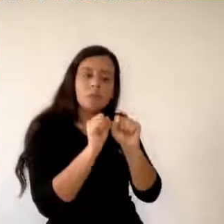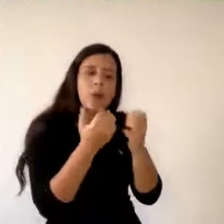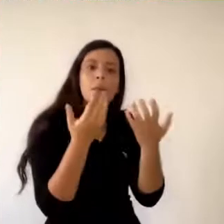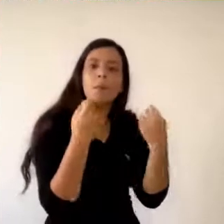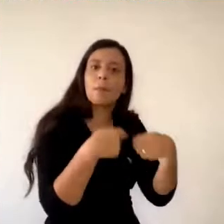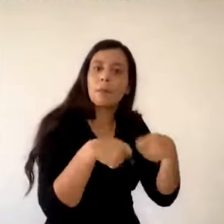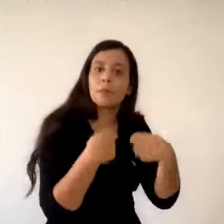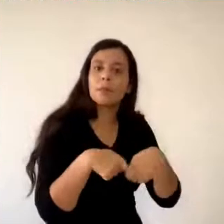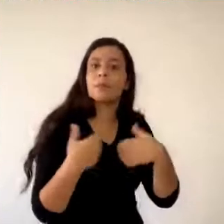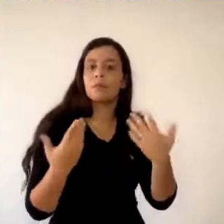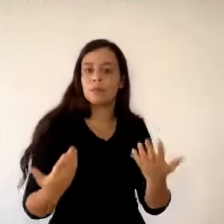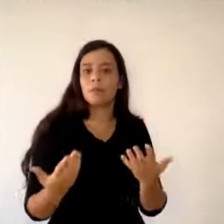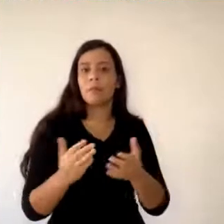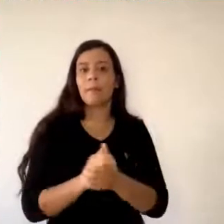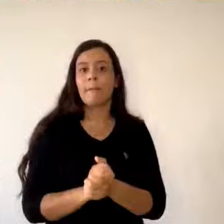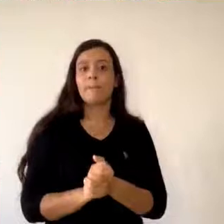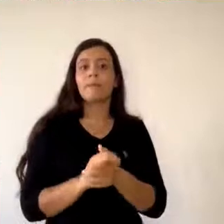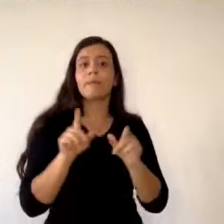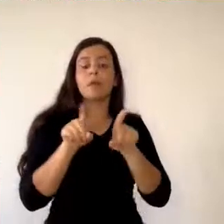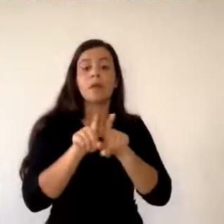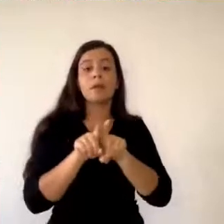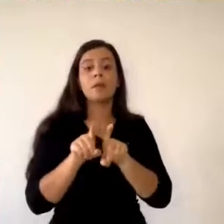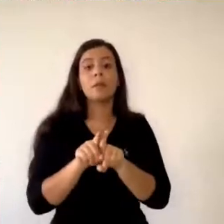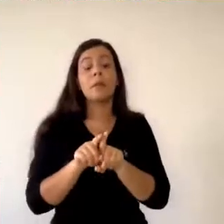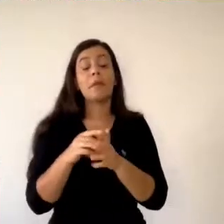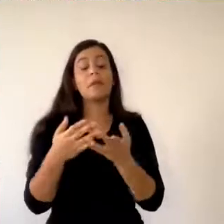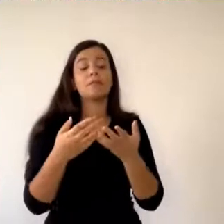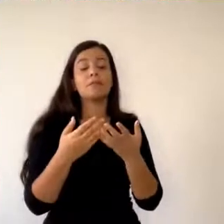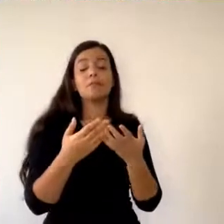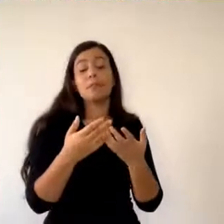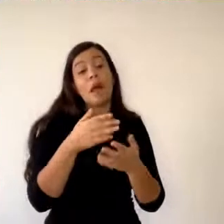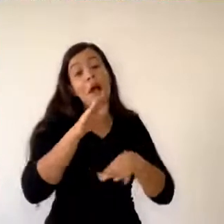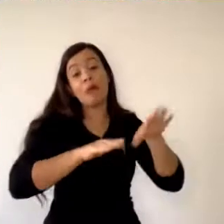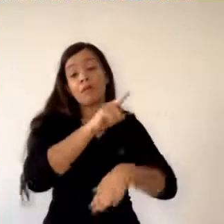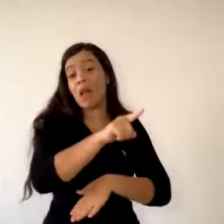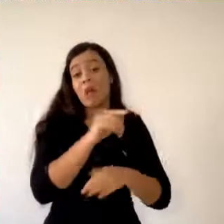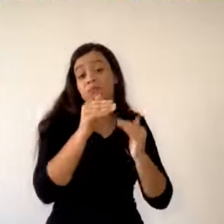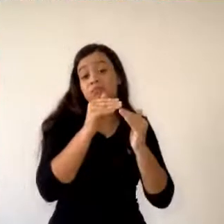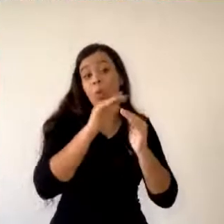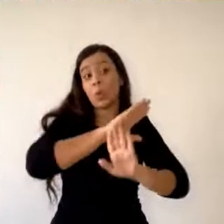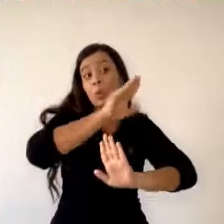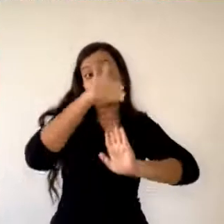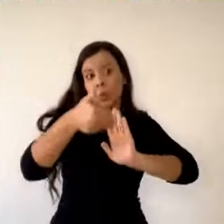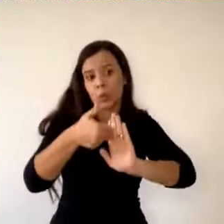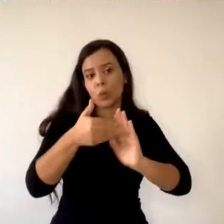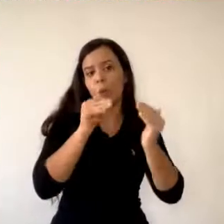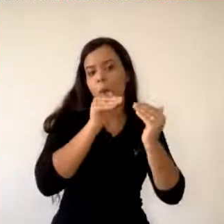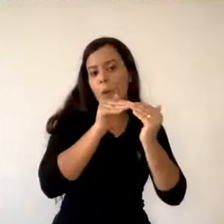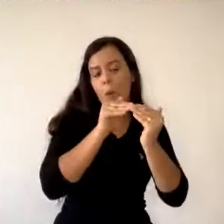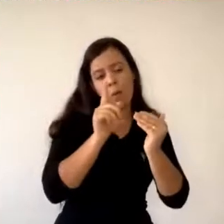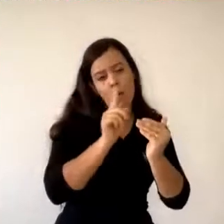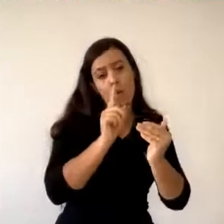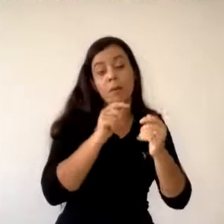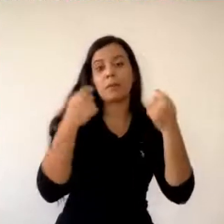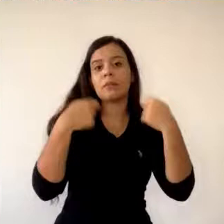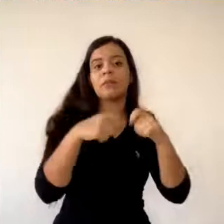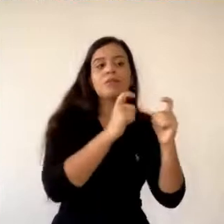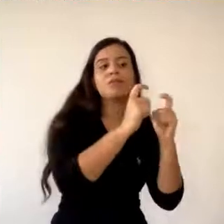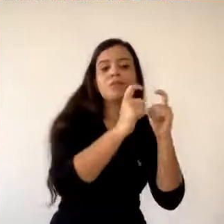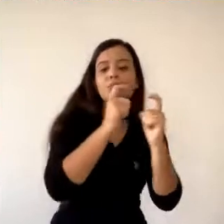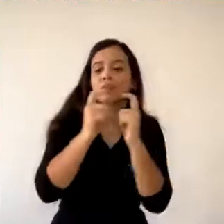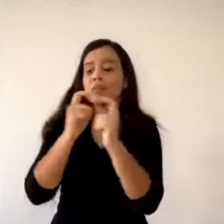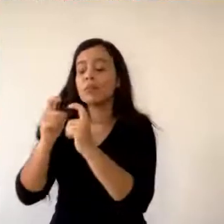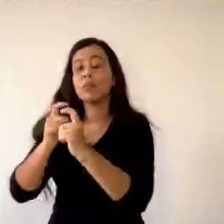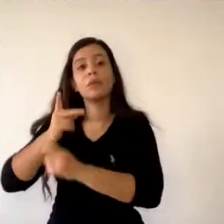legally married, so then I may not be able to immediately convince this person of the need to